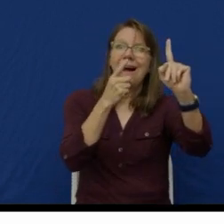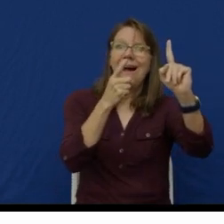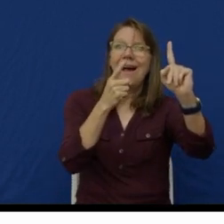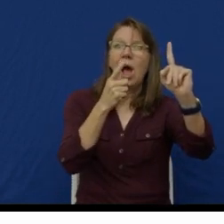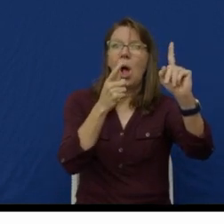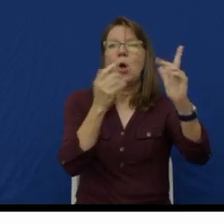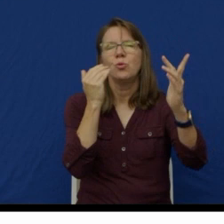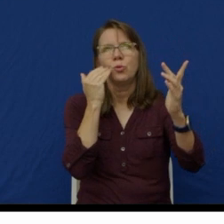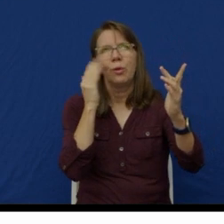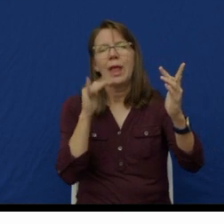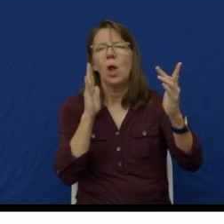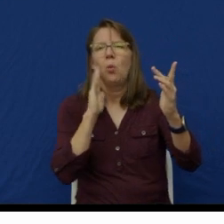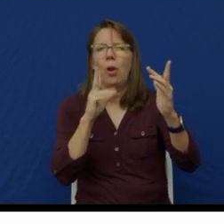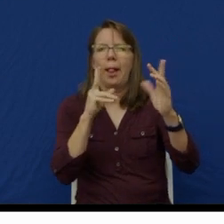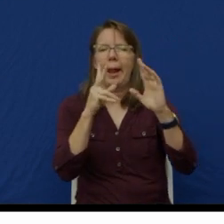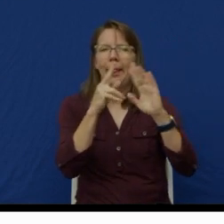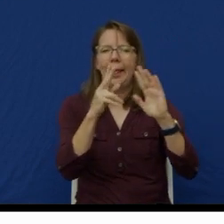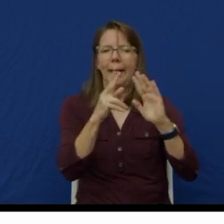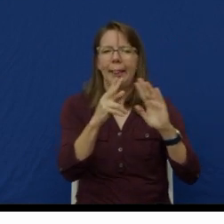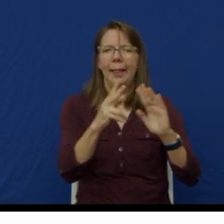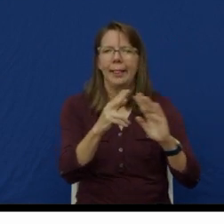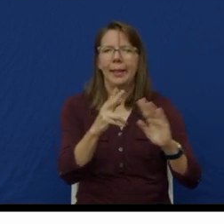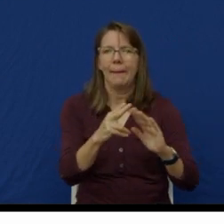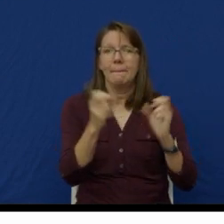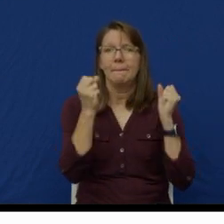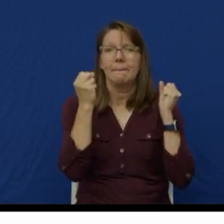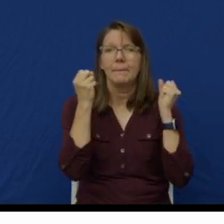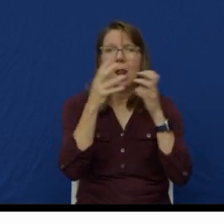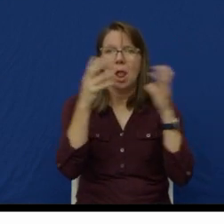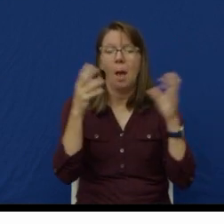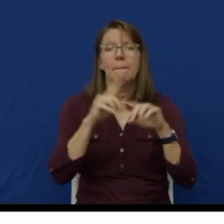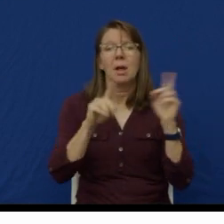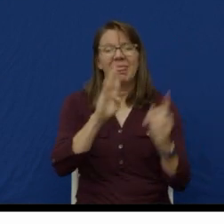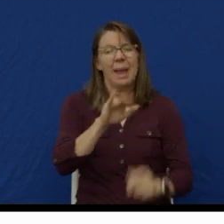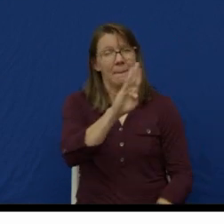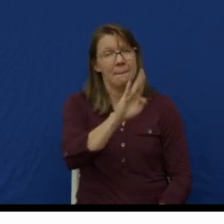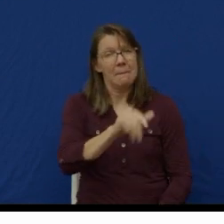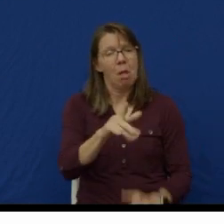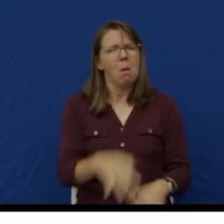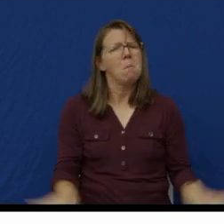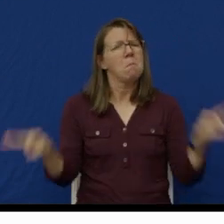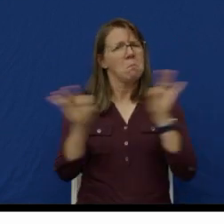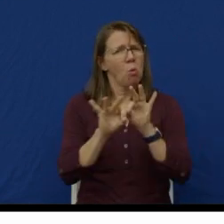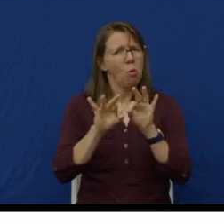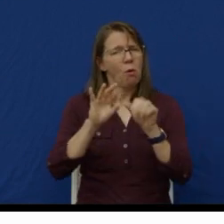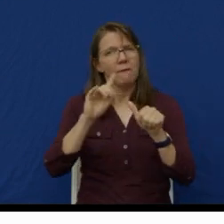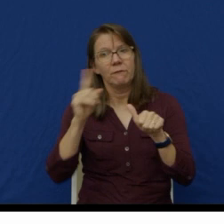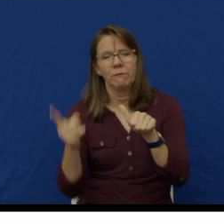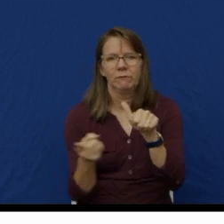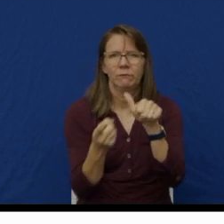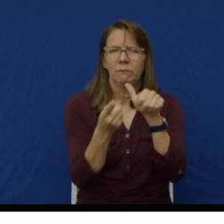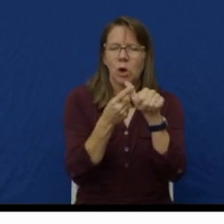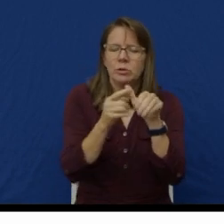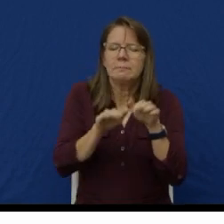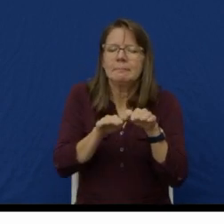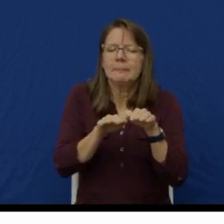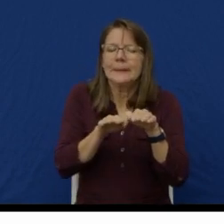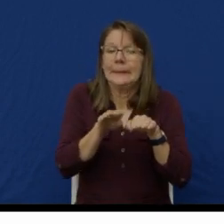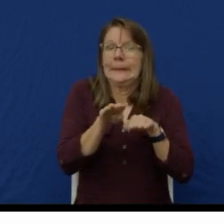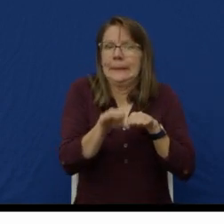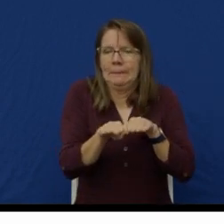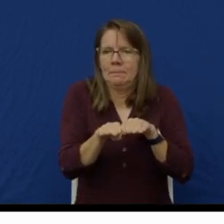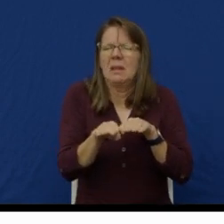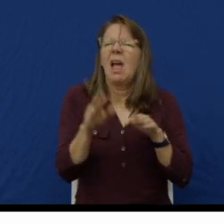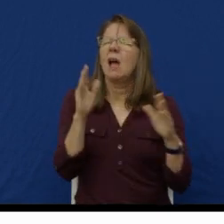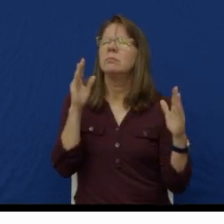It did get scaled back quite a bit, but it was an important first step. I do anticipate that he